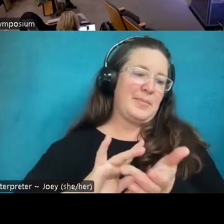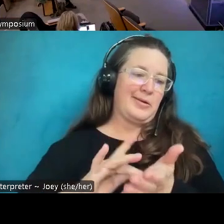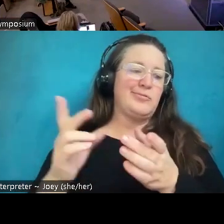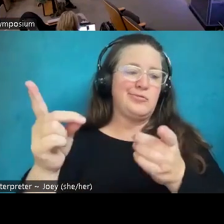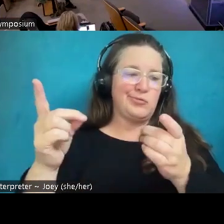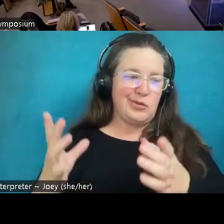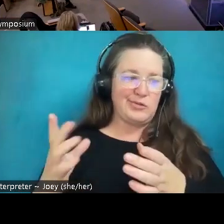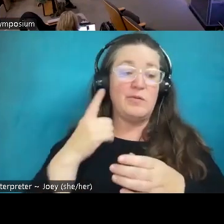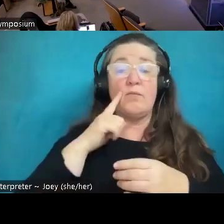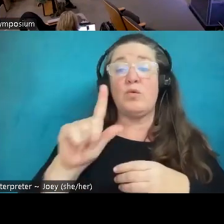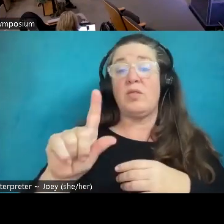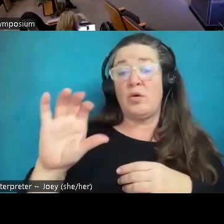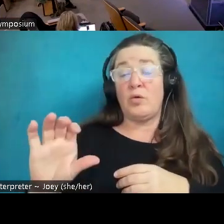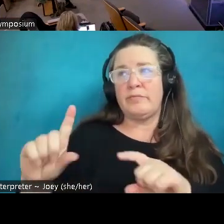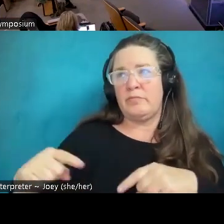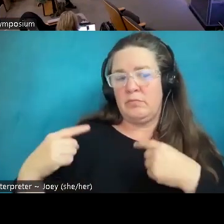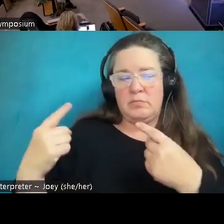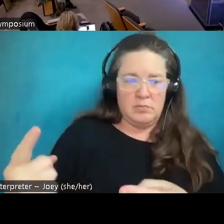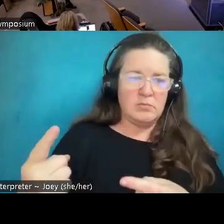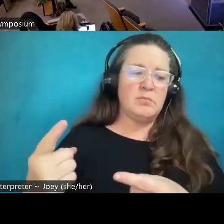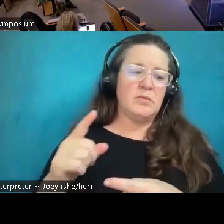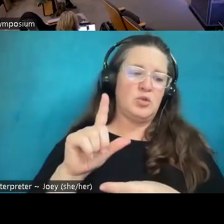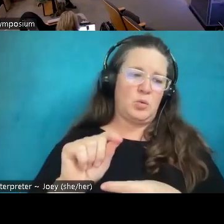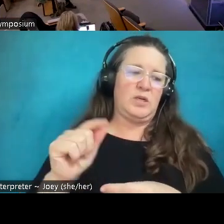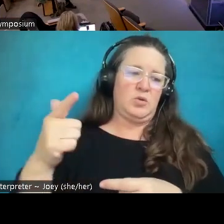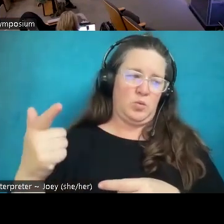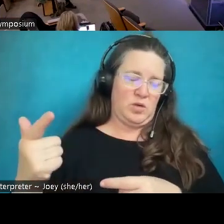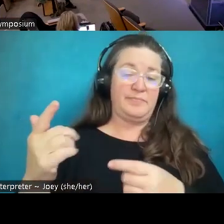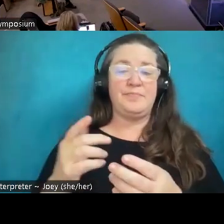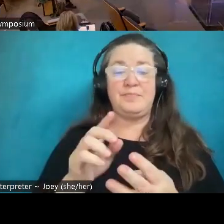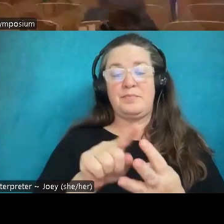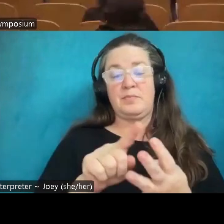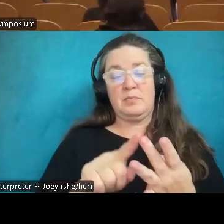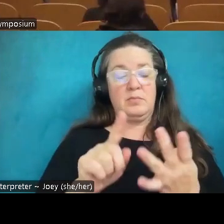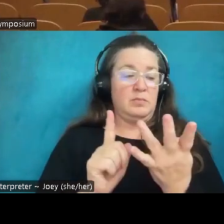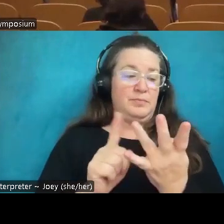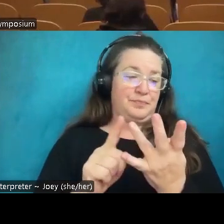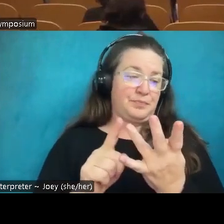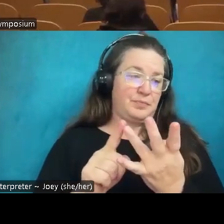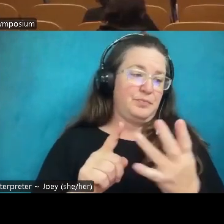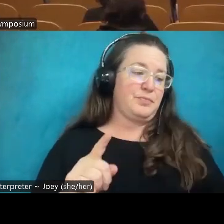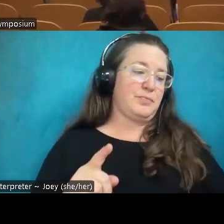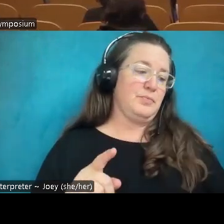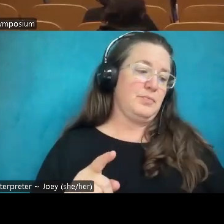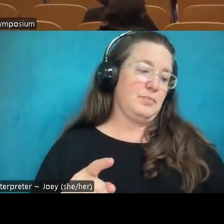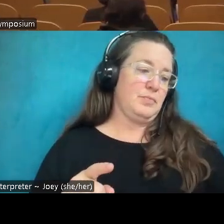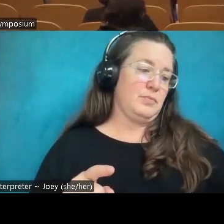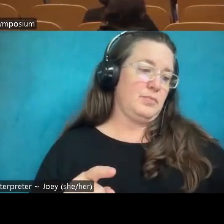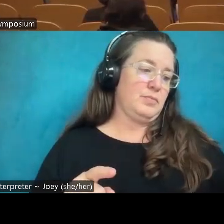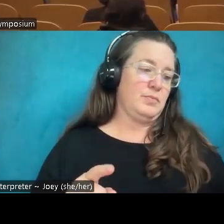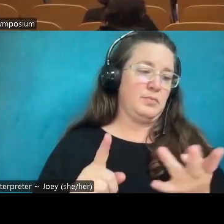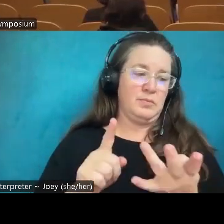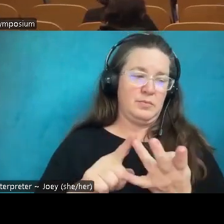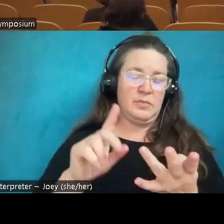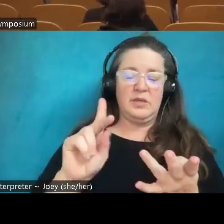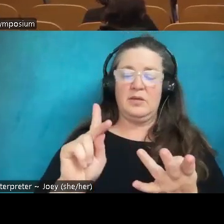2021. Next to Dr. Bender is Dr. Kendall Sankri. She is a physiatrist who has been